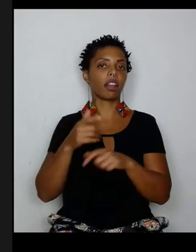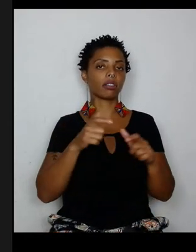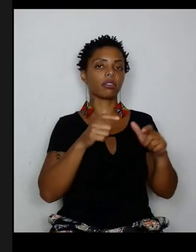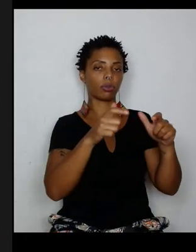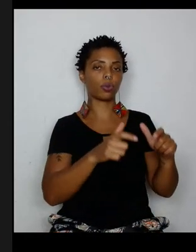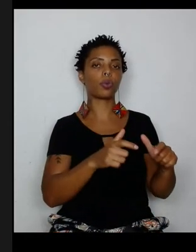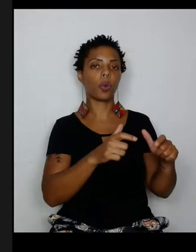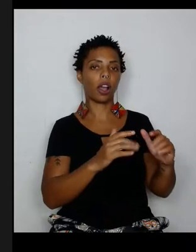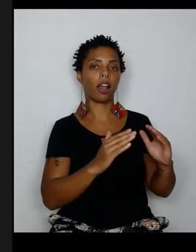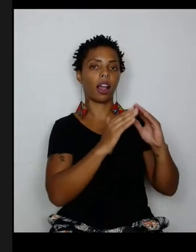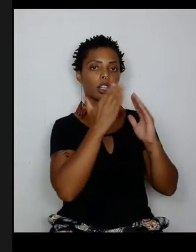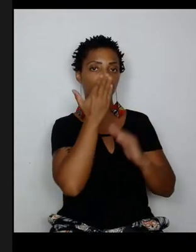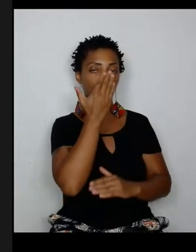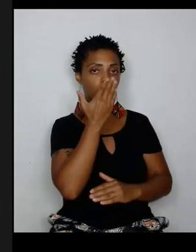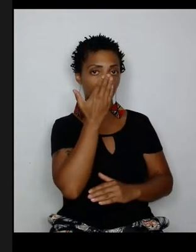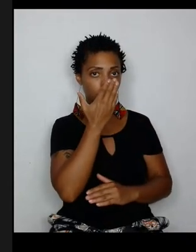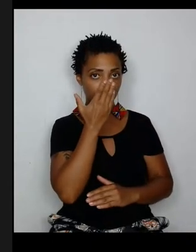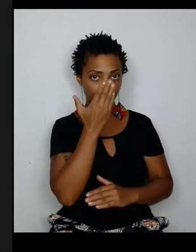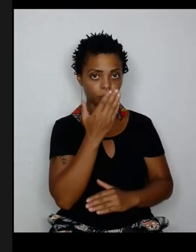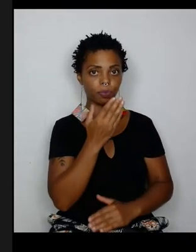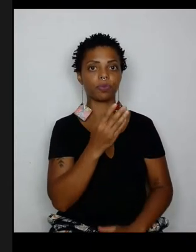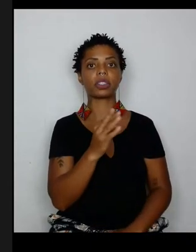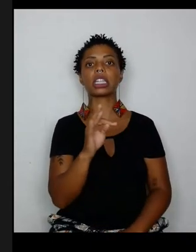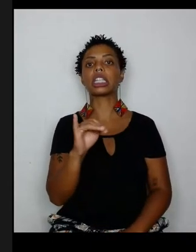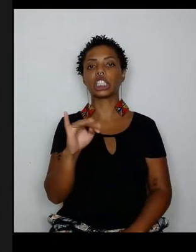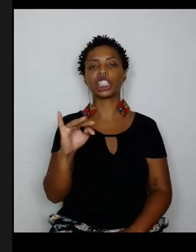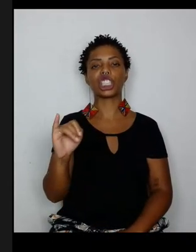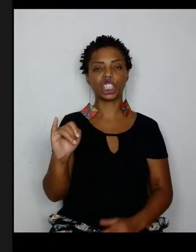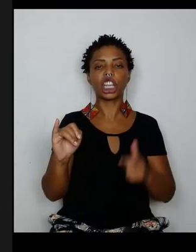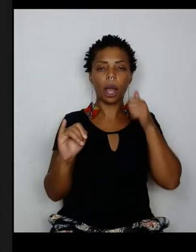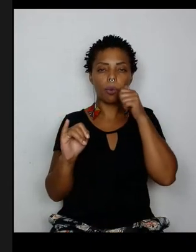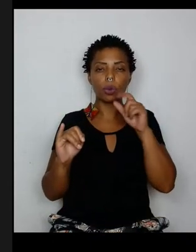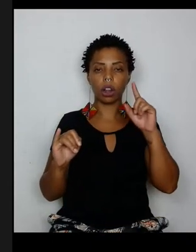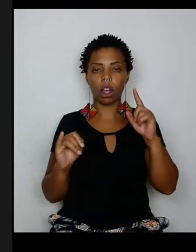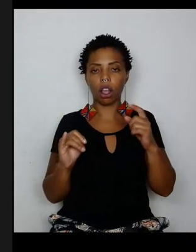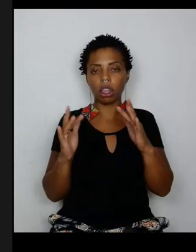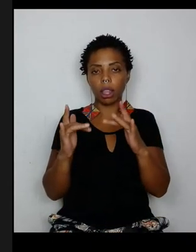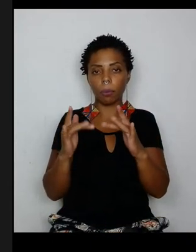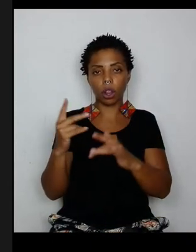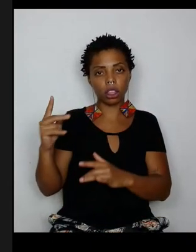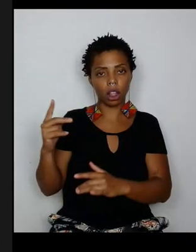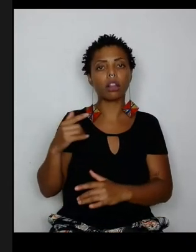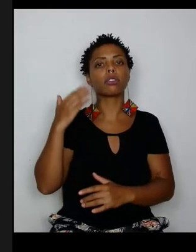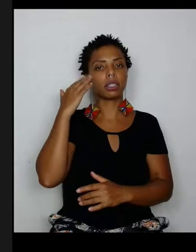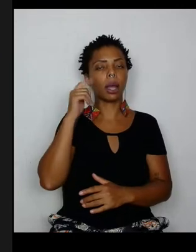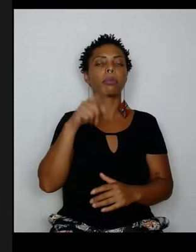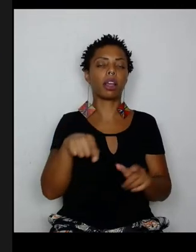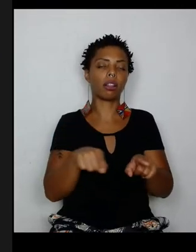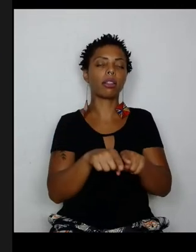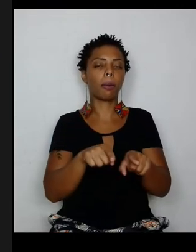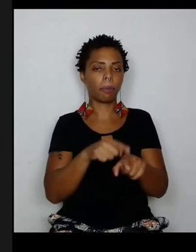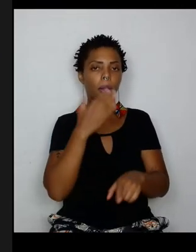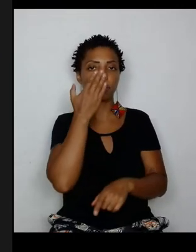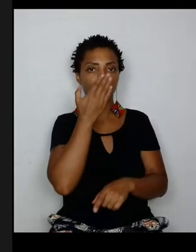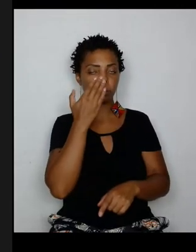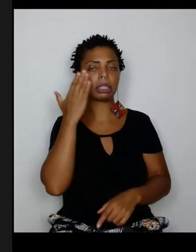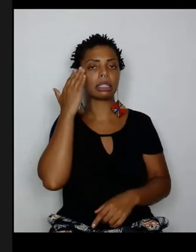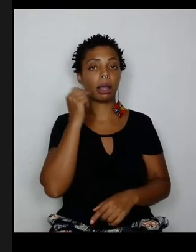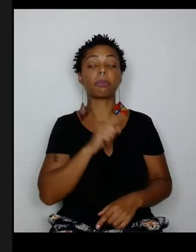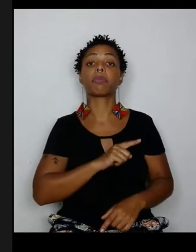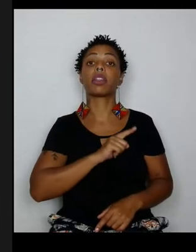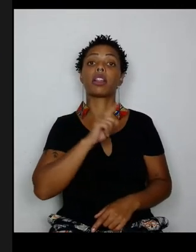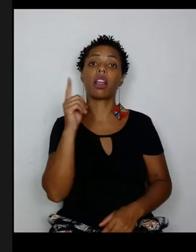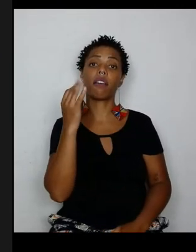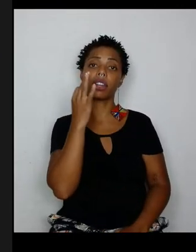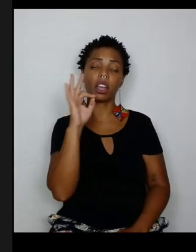brothel that we know um in france it was you know absolutely standard